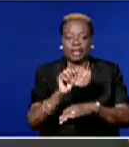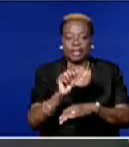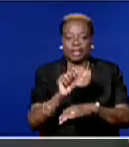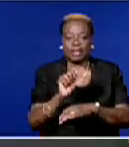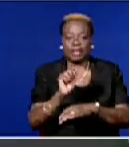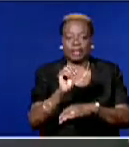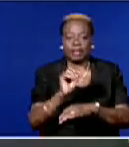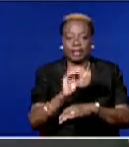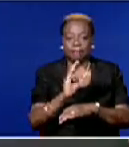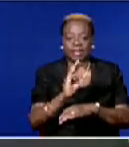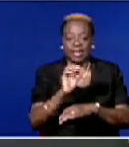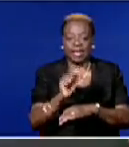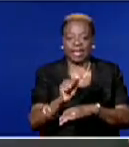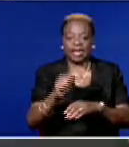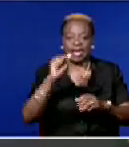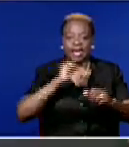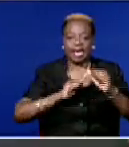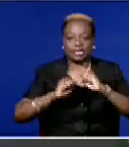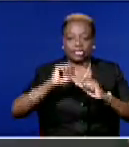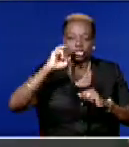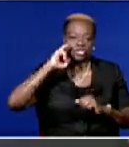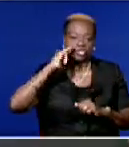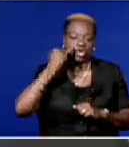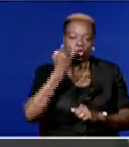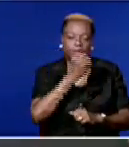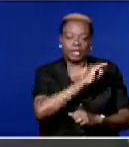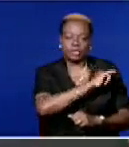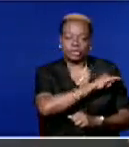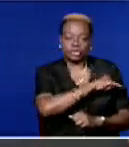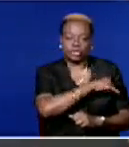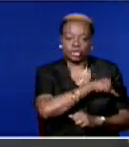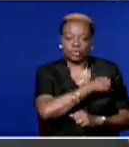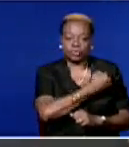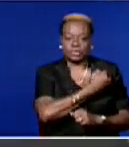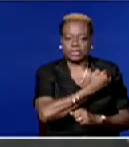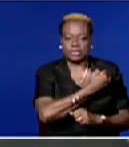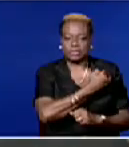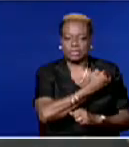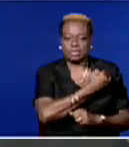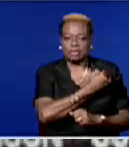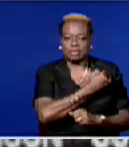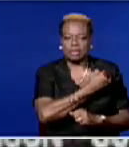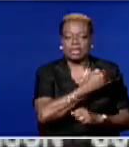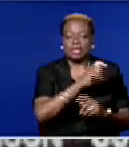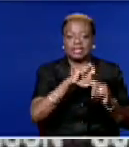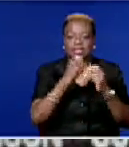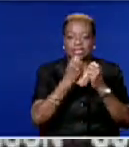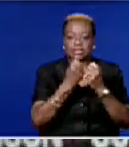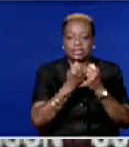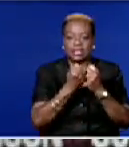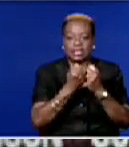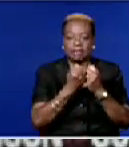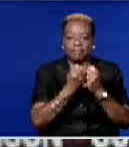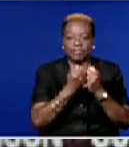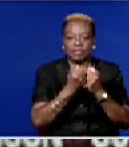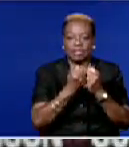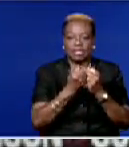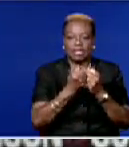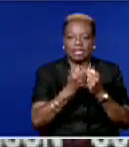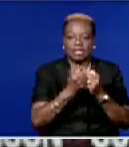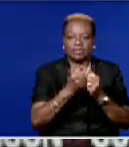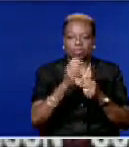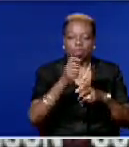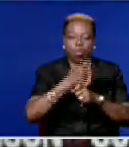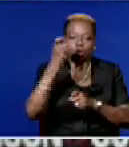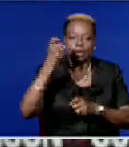and her Connecticut Sun build some momentum heading into the All-Star break as the team would snap its 5-game losing streak last night, knocking off